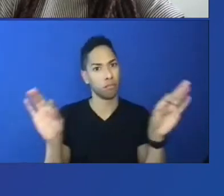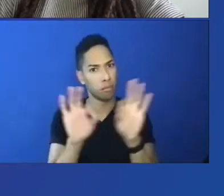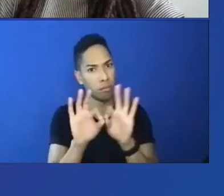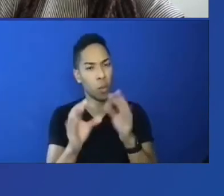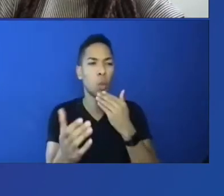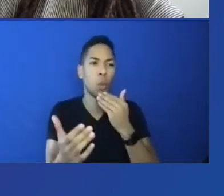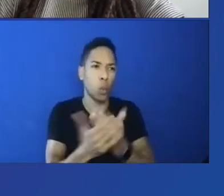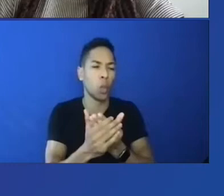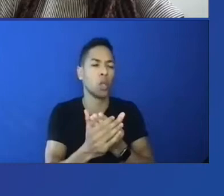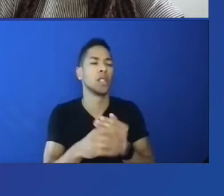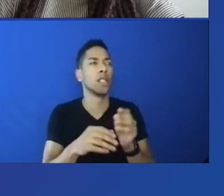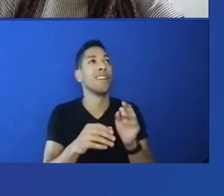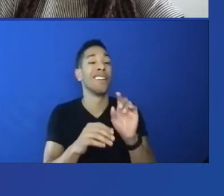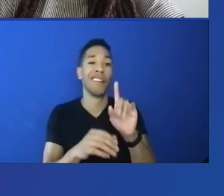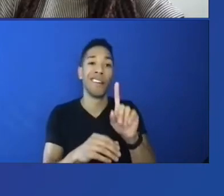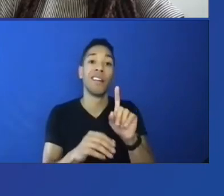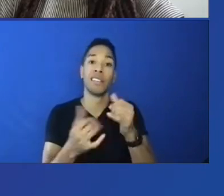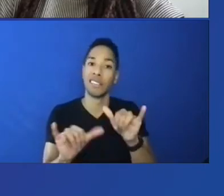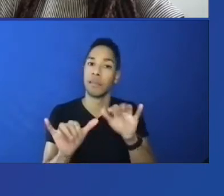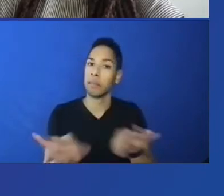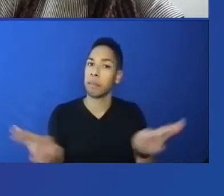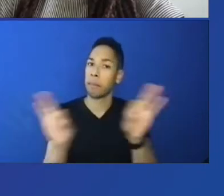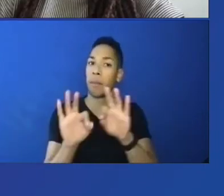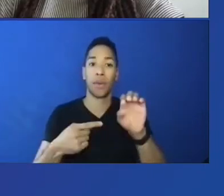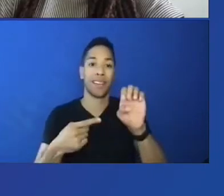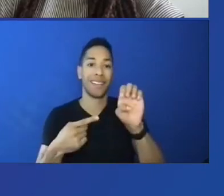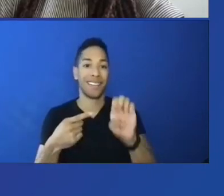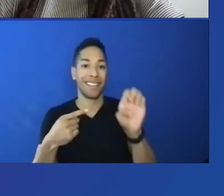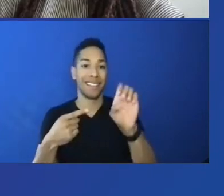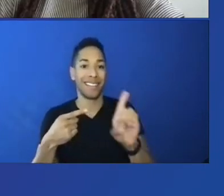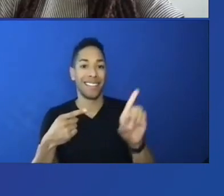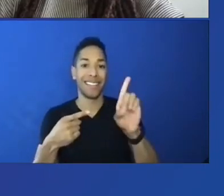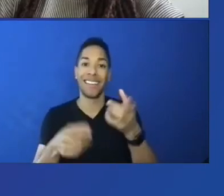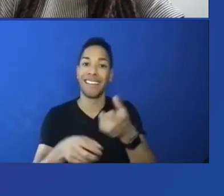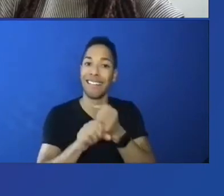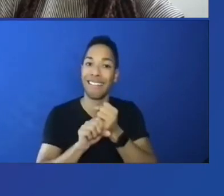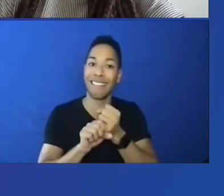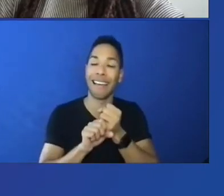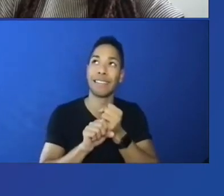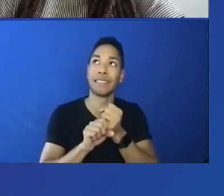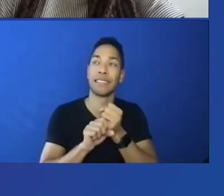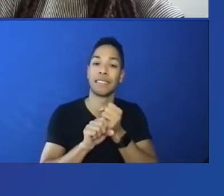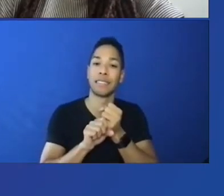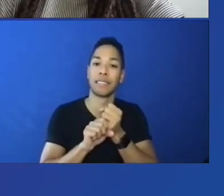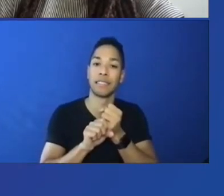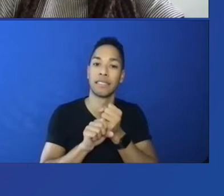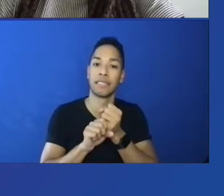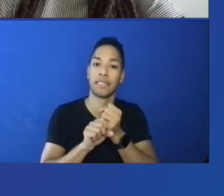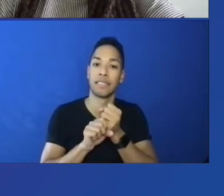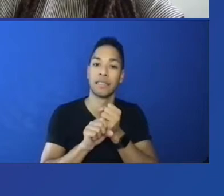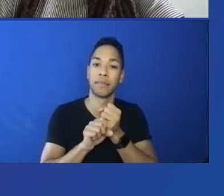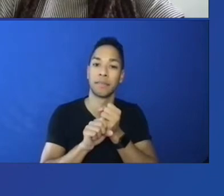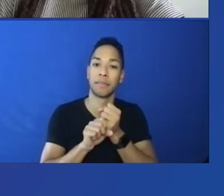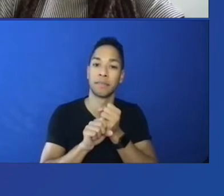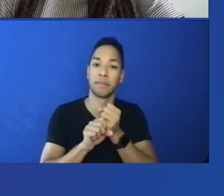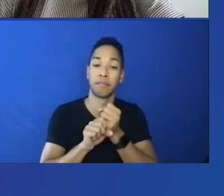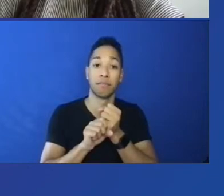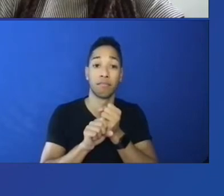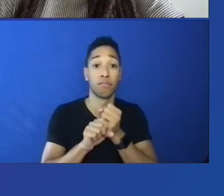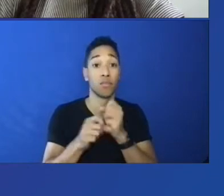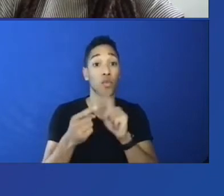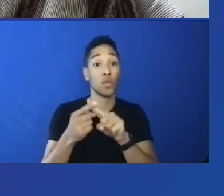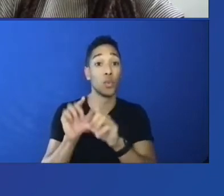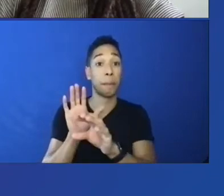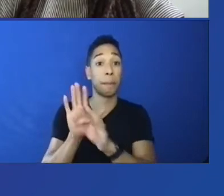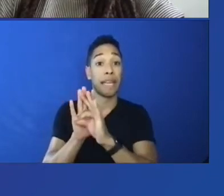important that the ED gets to to pick the coach